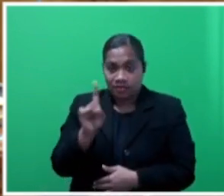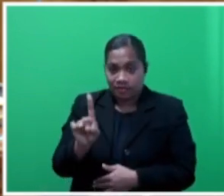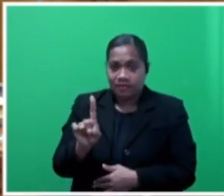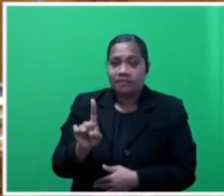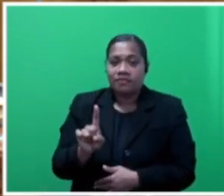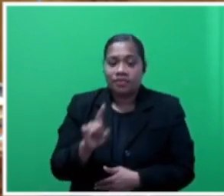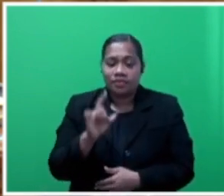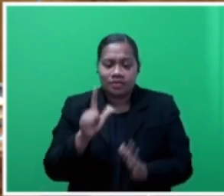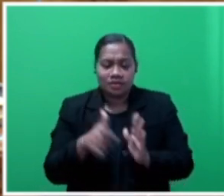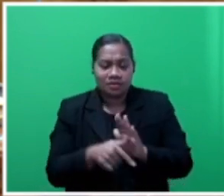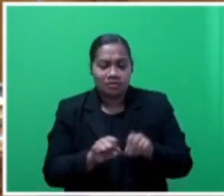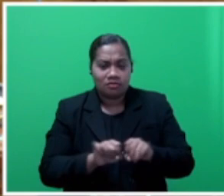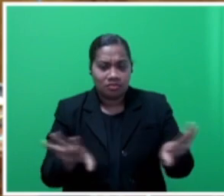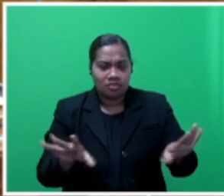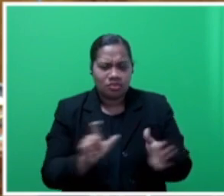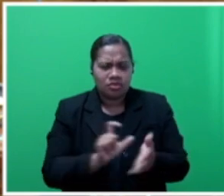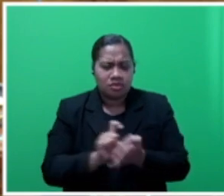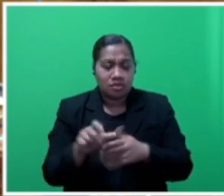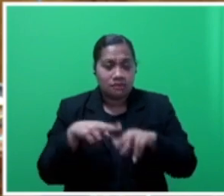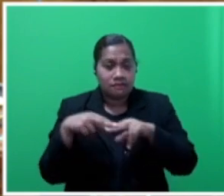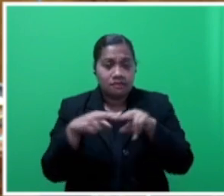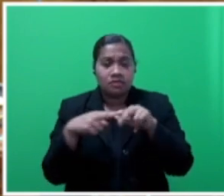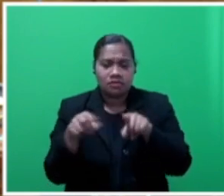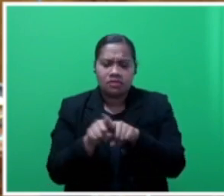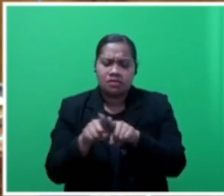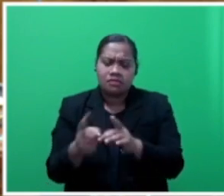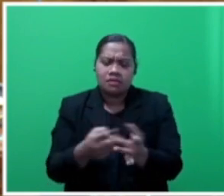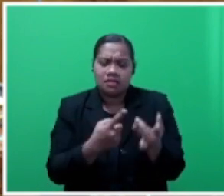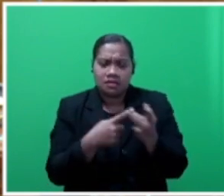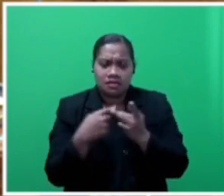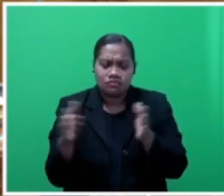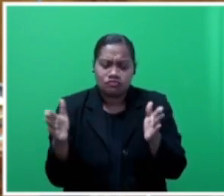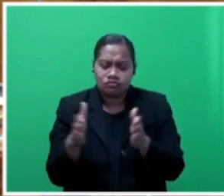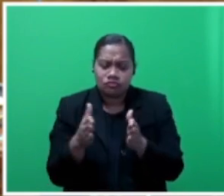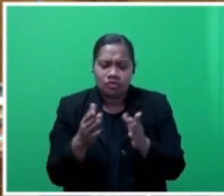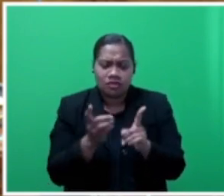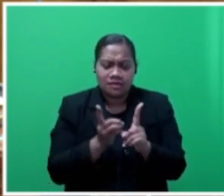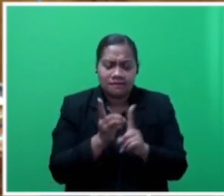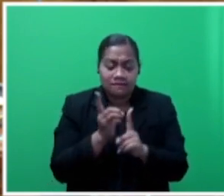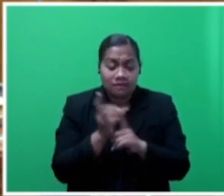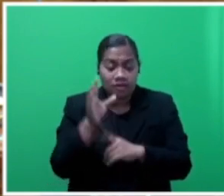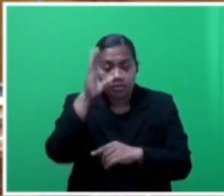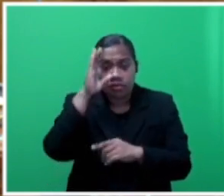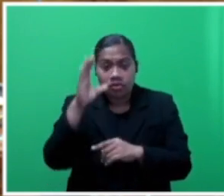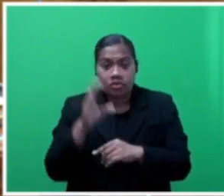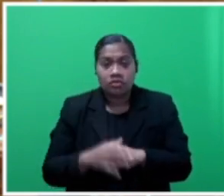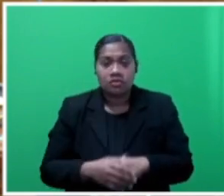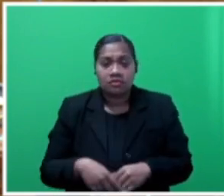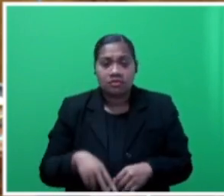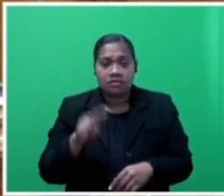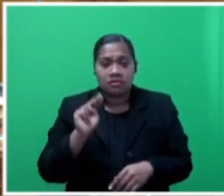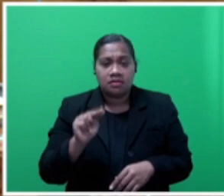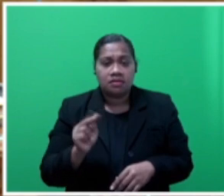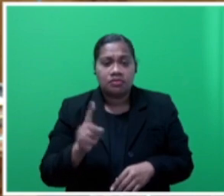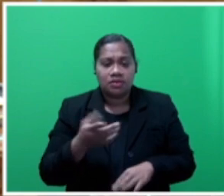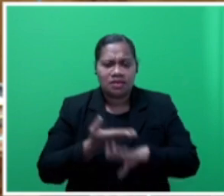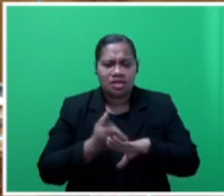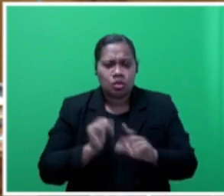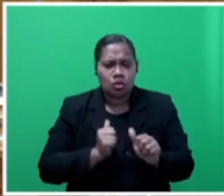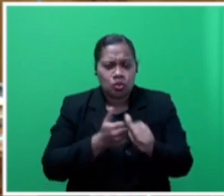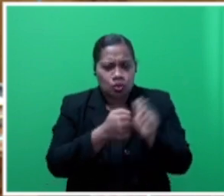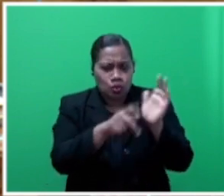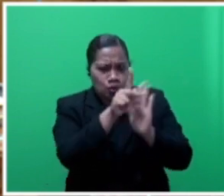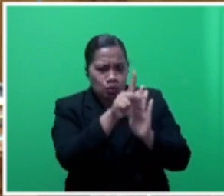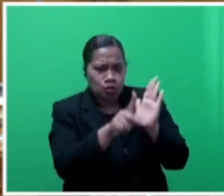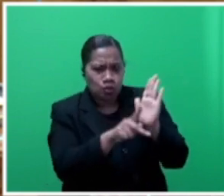pandemic, it was clear that Fiji, like other small developing countries, needed new approach to policies to alter the structure